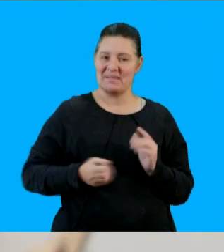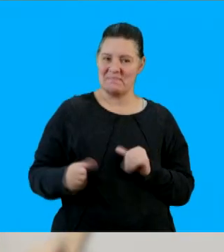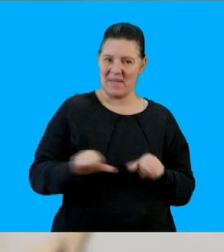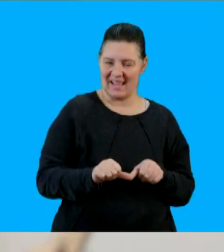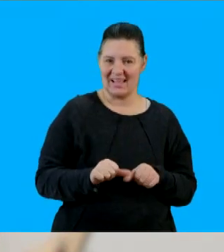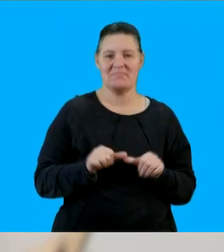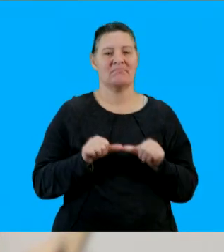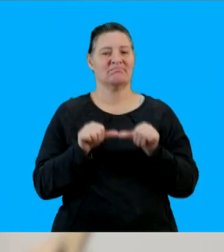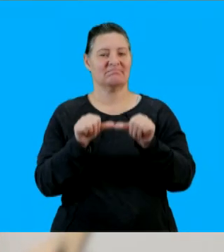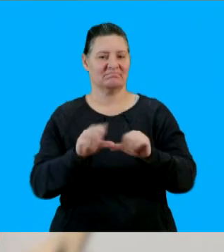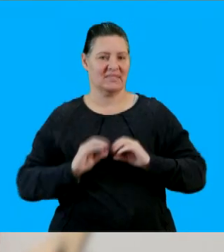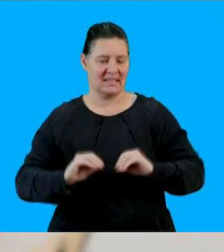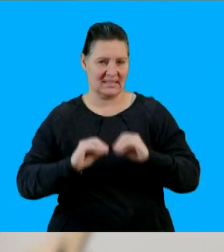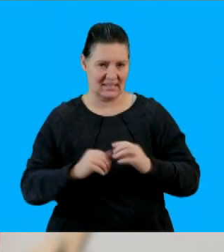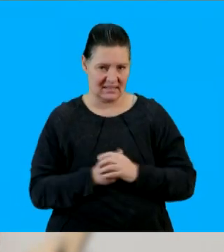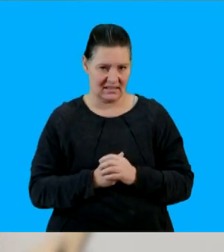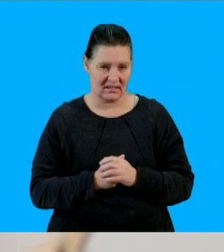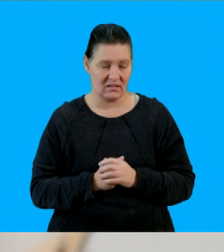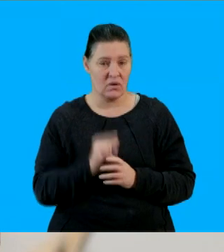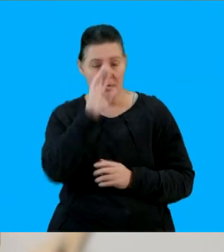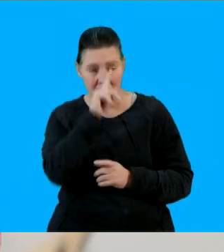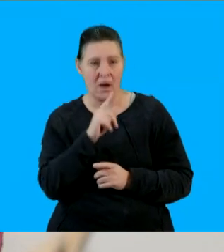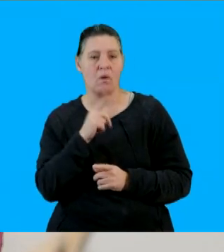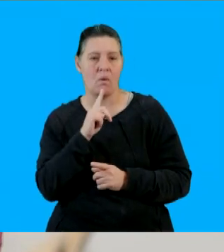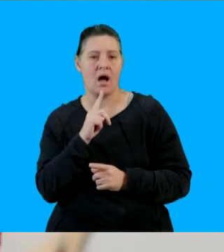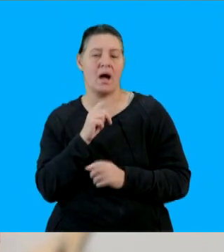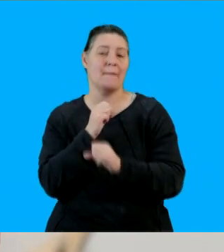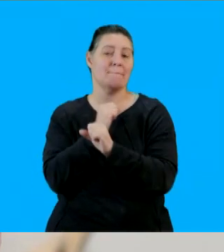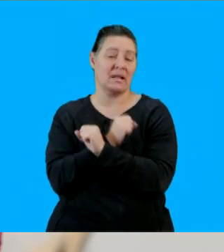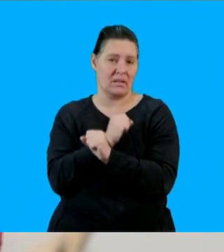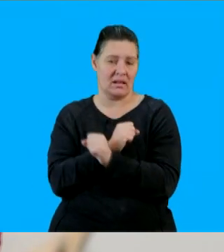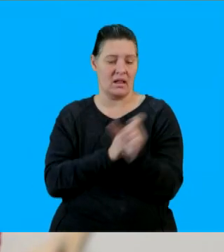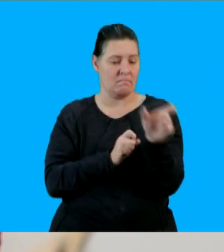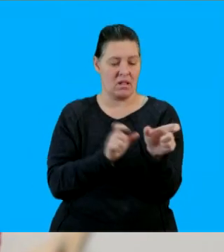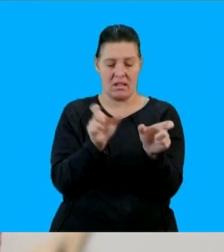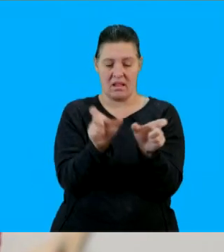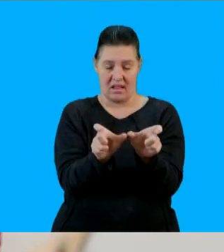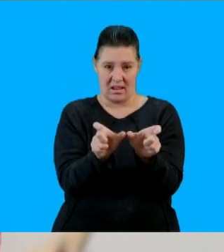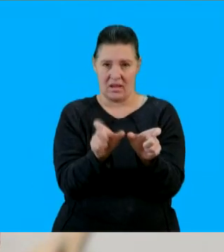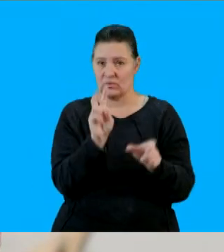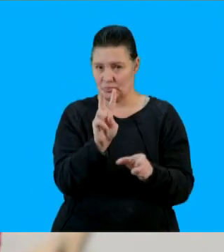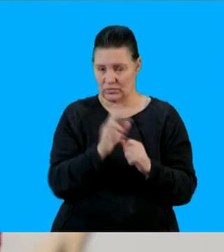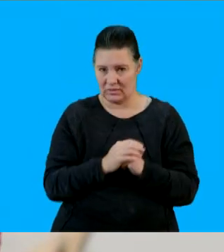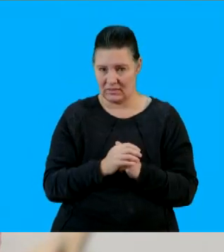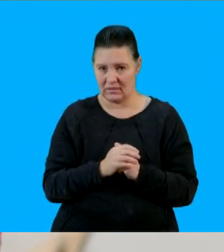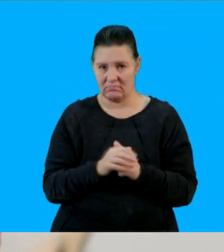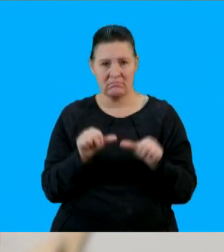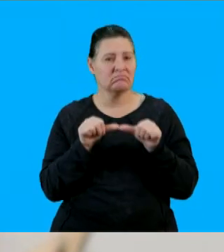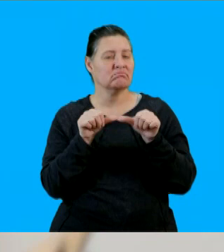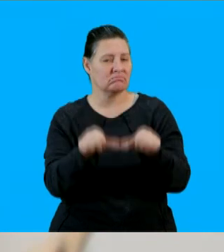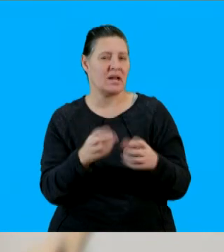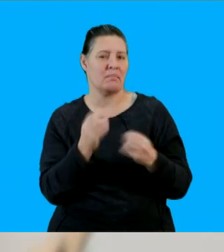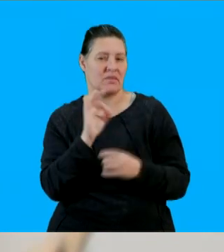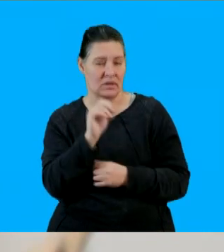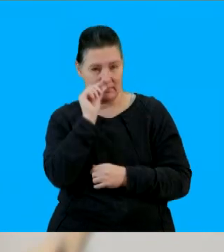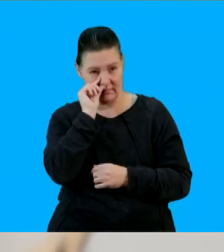Welcome back from the ad break, and let's continue with our lesson. Remember, we were multiplying two binomials. So let's continue with